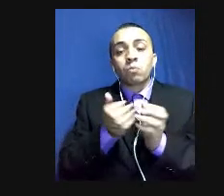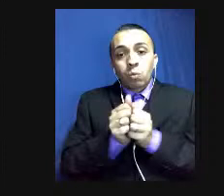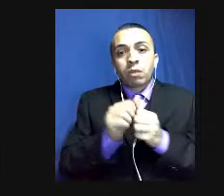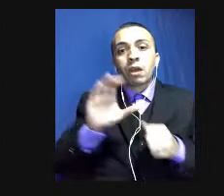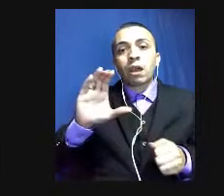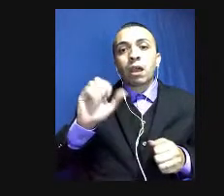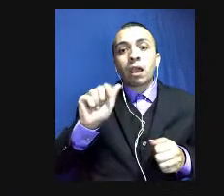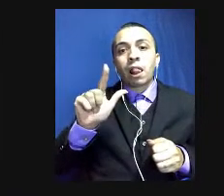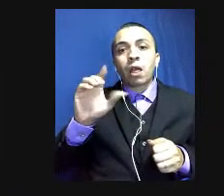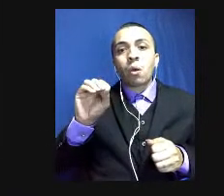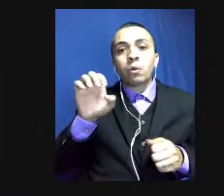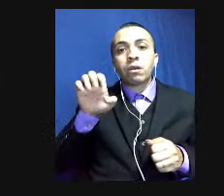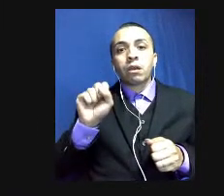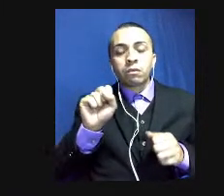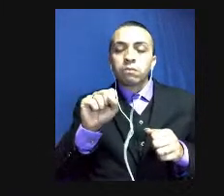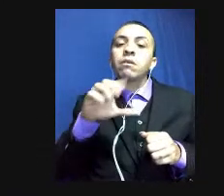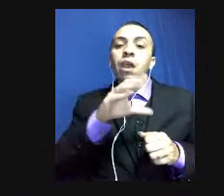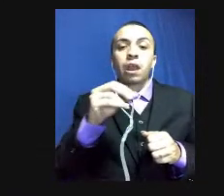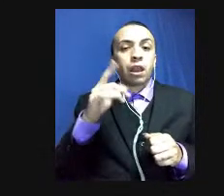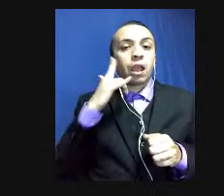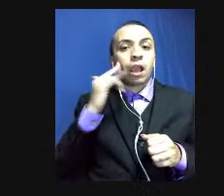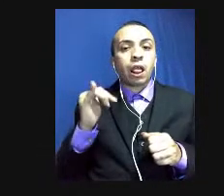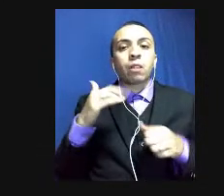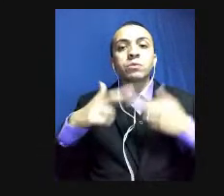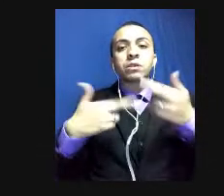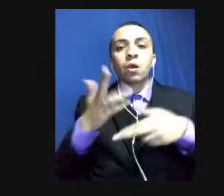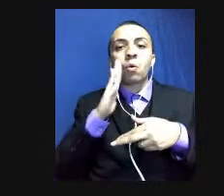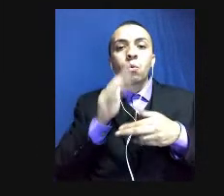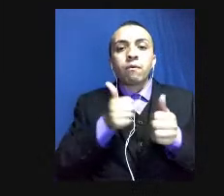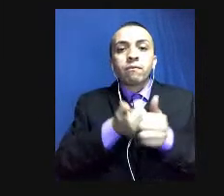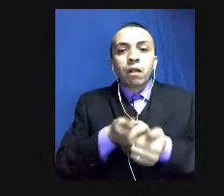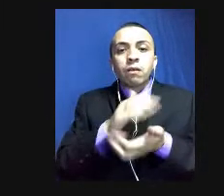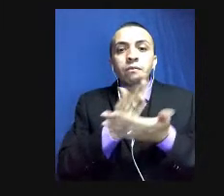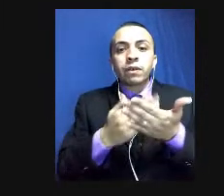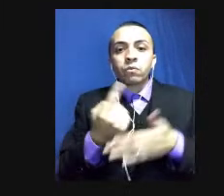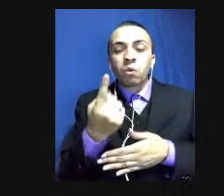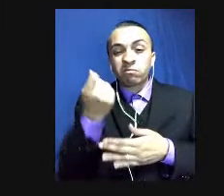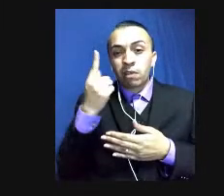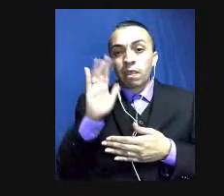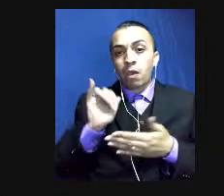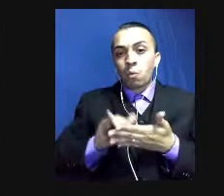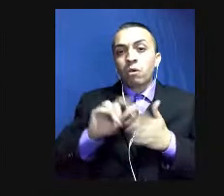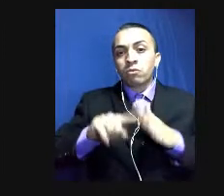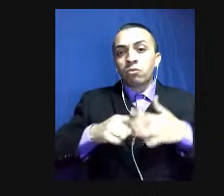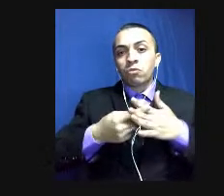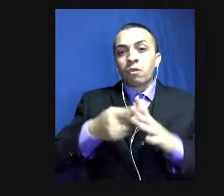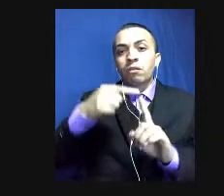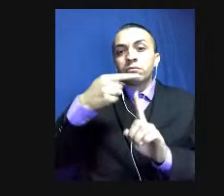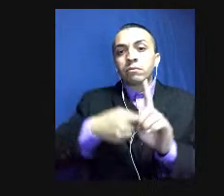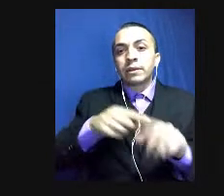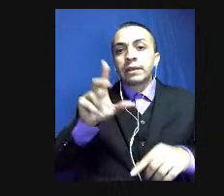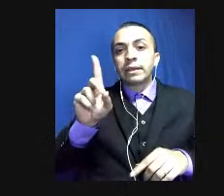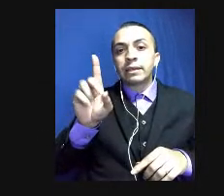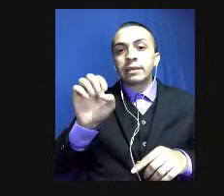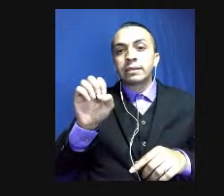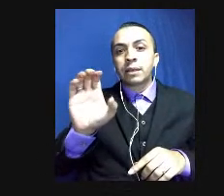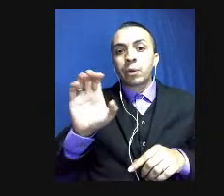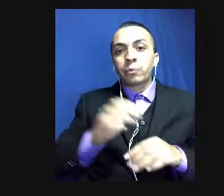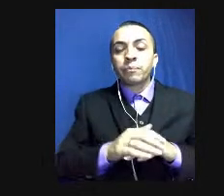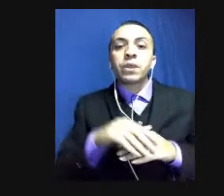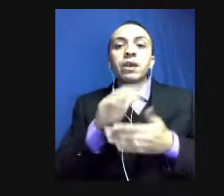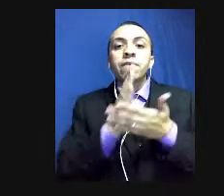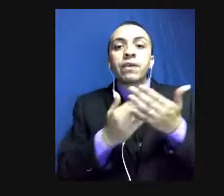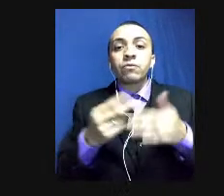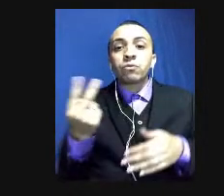Cal Recycle will follow phase one, and this will most likely start in December. Phase two is also